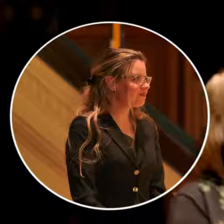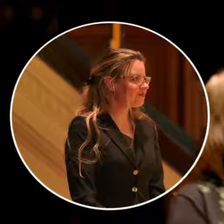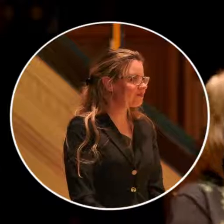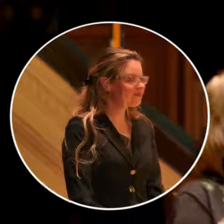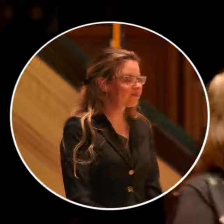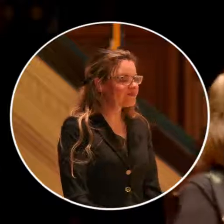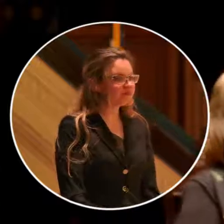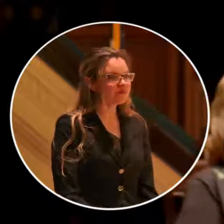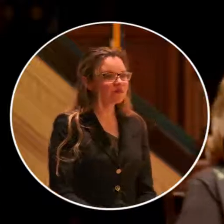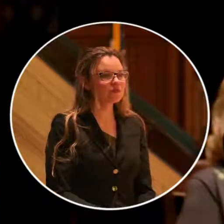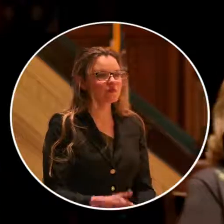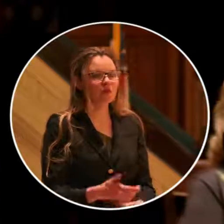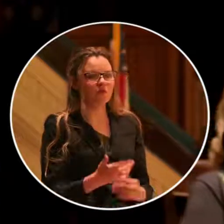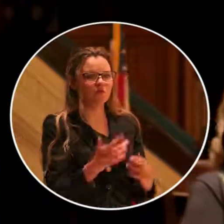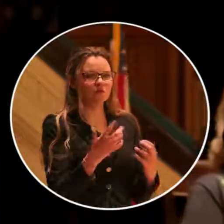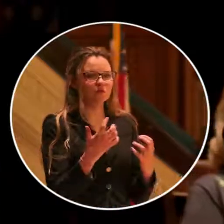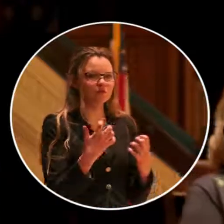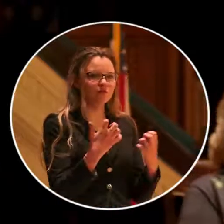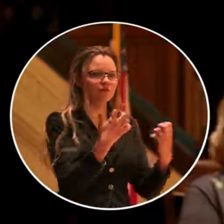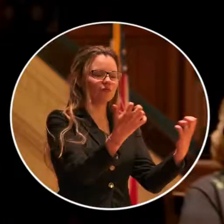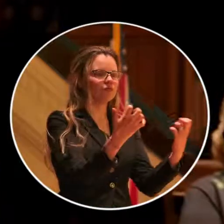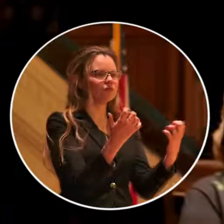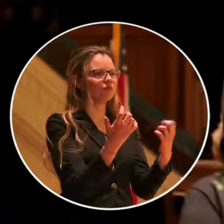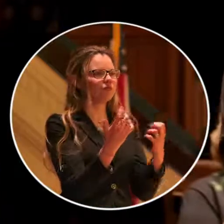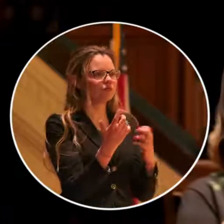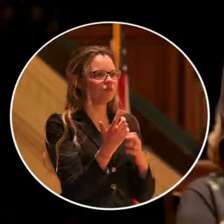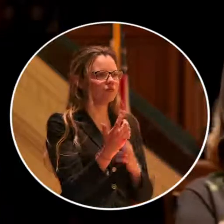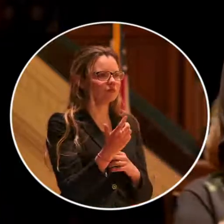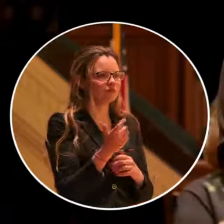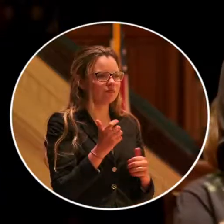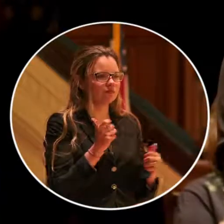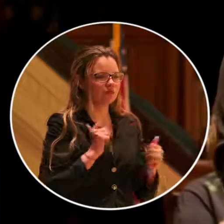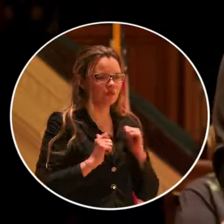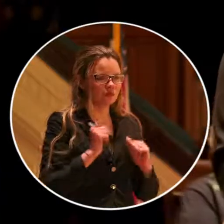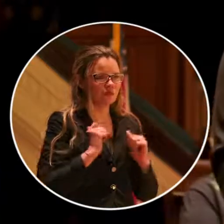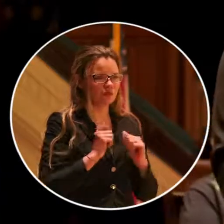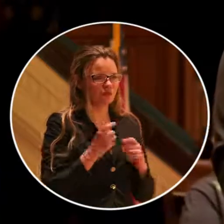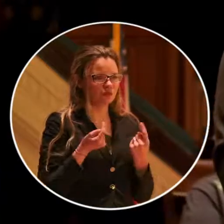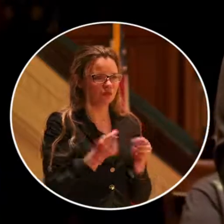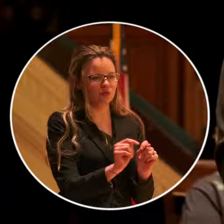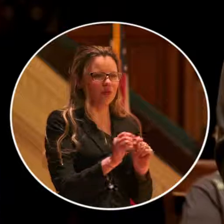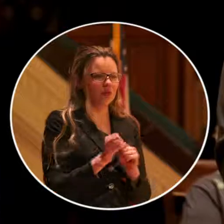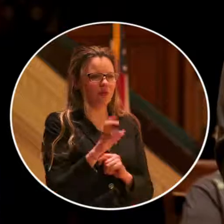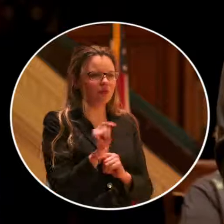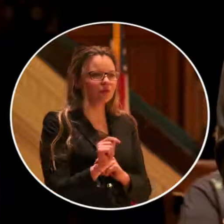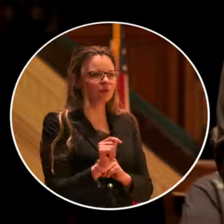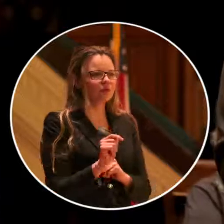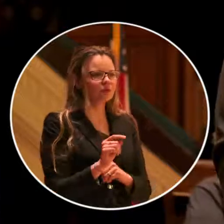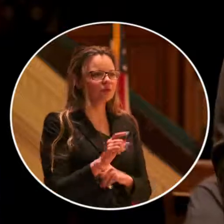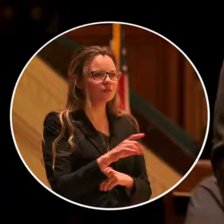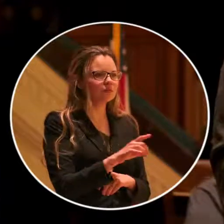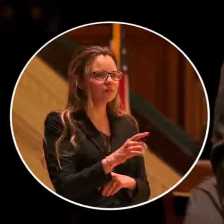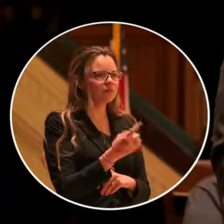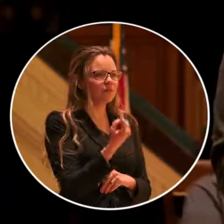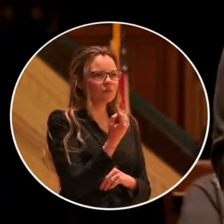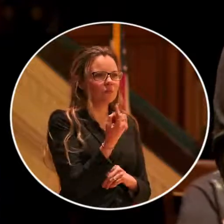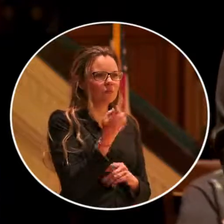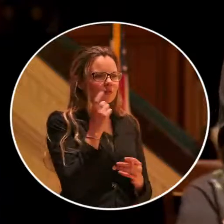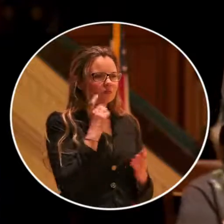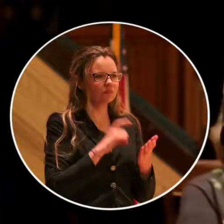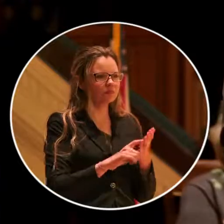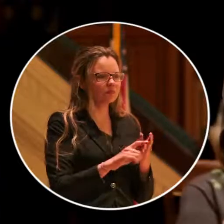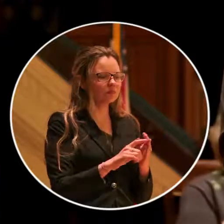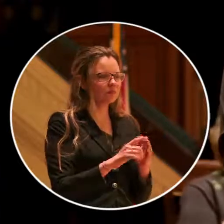So throughout the auditions, the read-throughs, the rehearsals, the entire journey, one thread that emerges among every writer